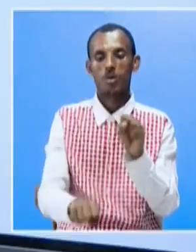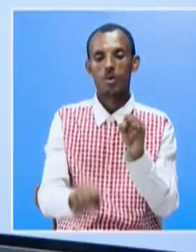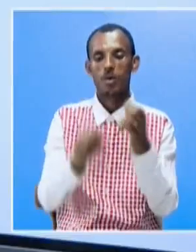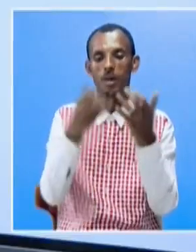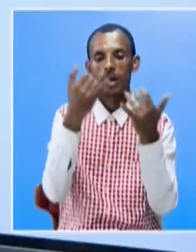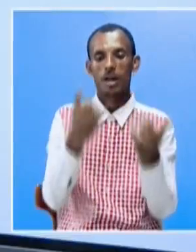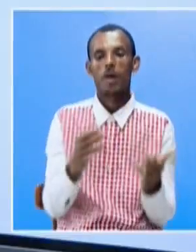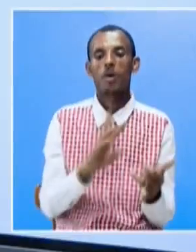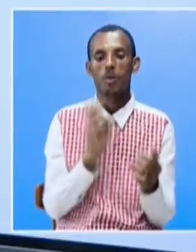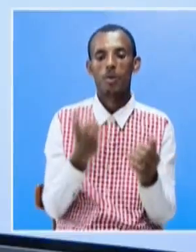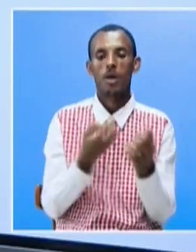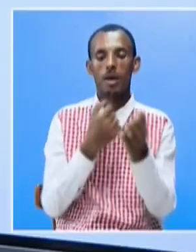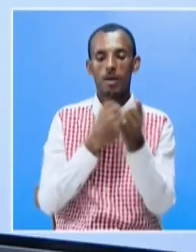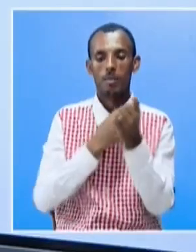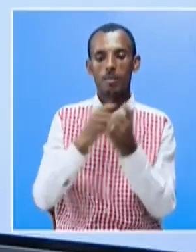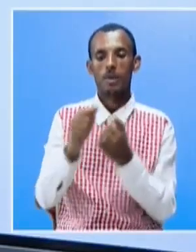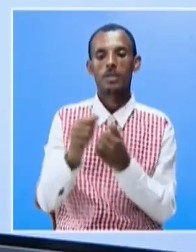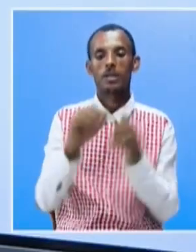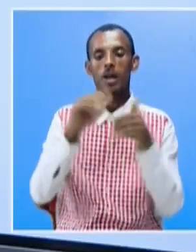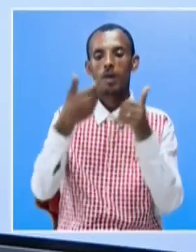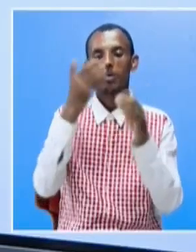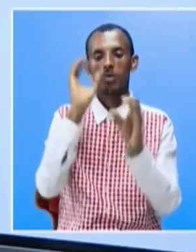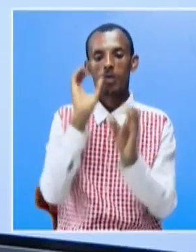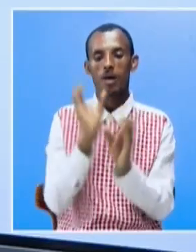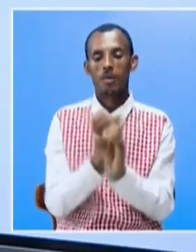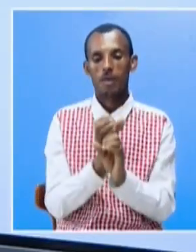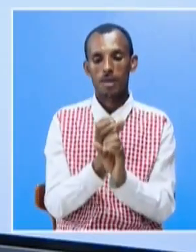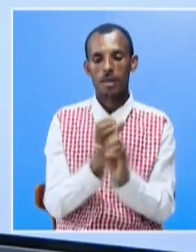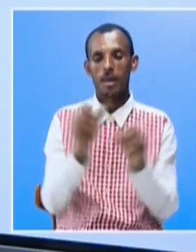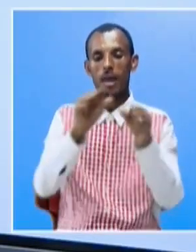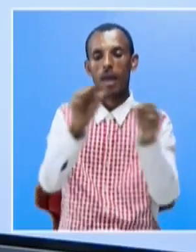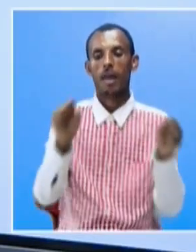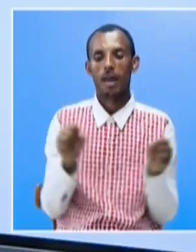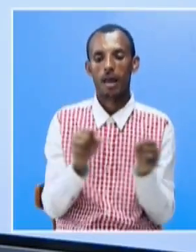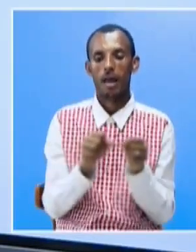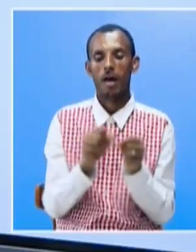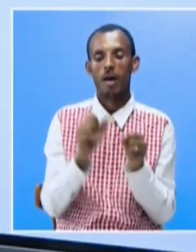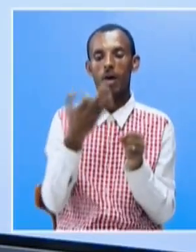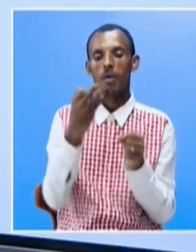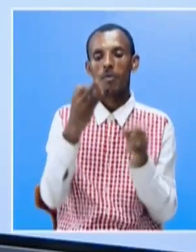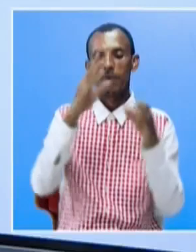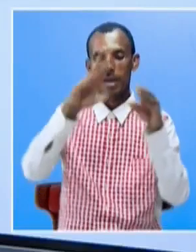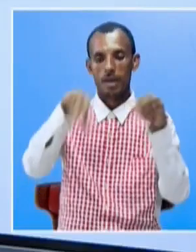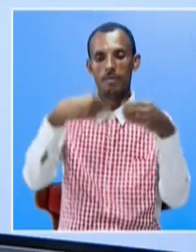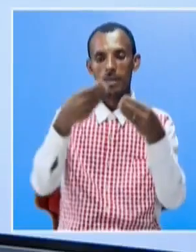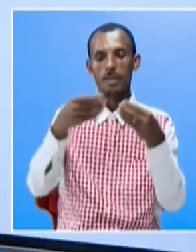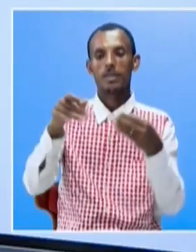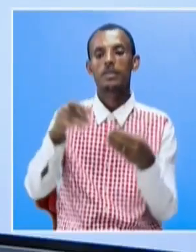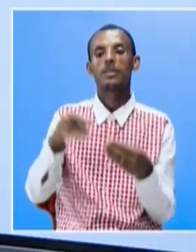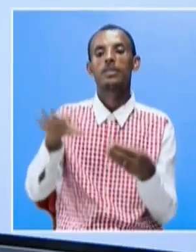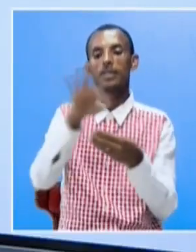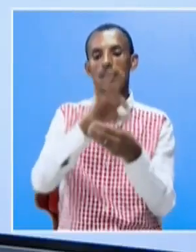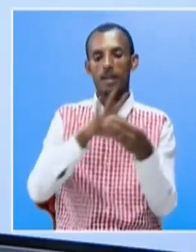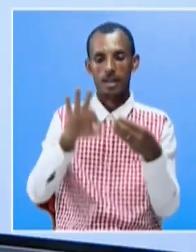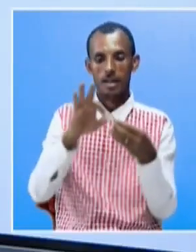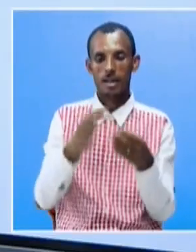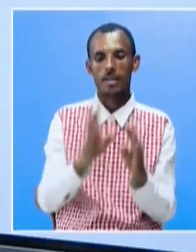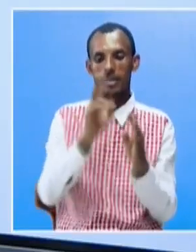can proceed to how to calculate area of a given circle. So let's proceed to